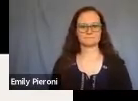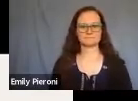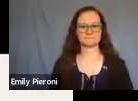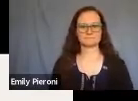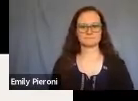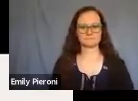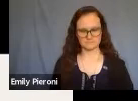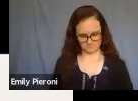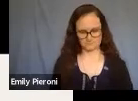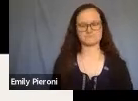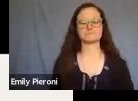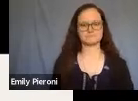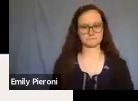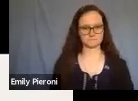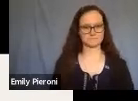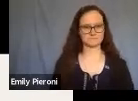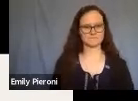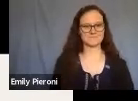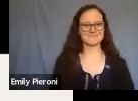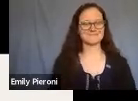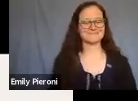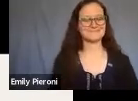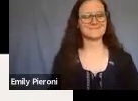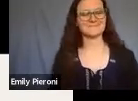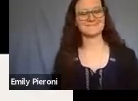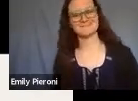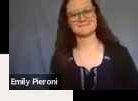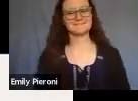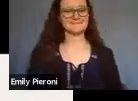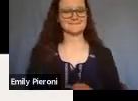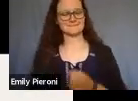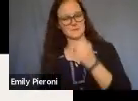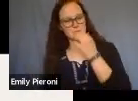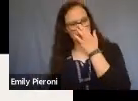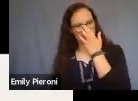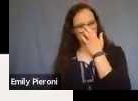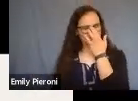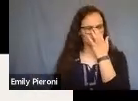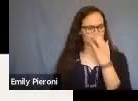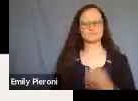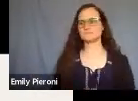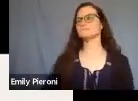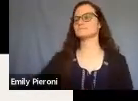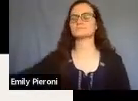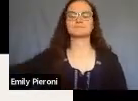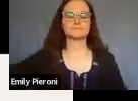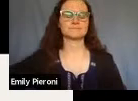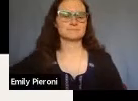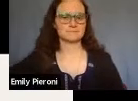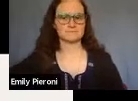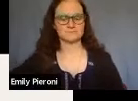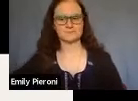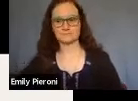Ray. Let me start the video. Okay, you see